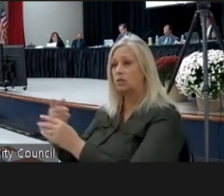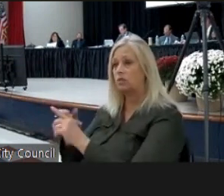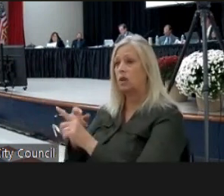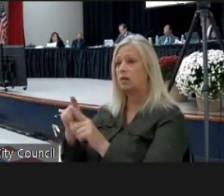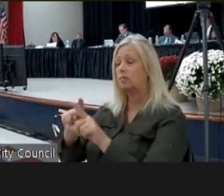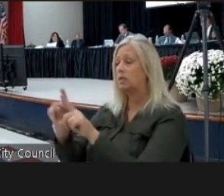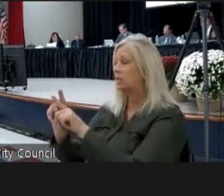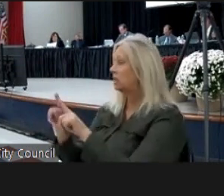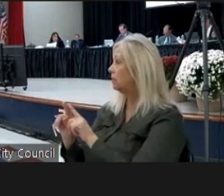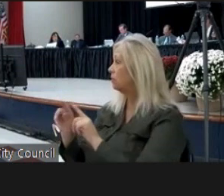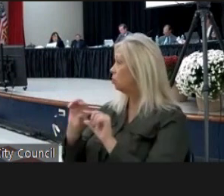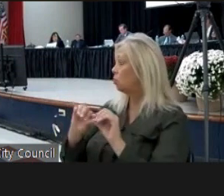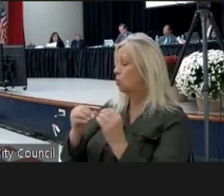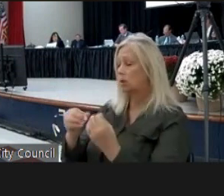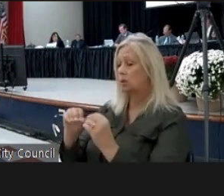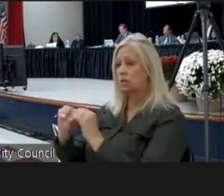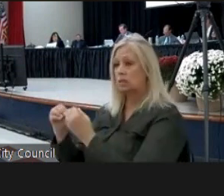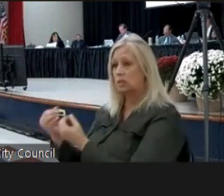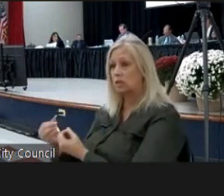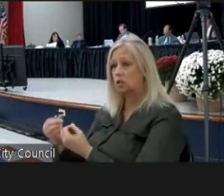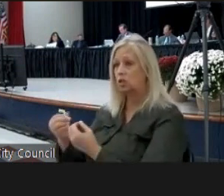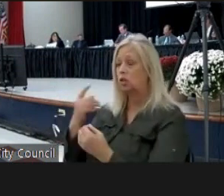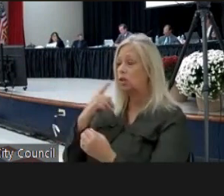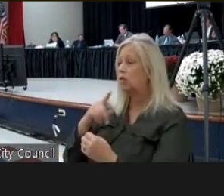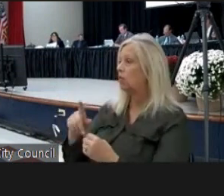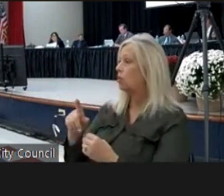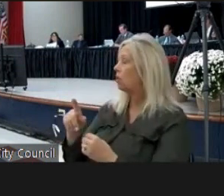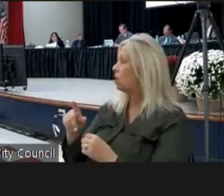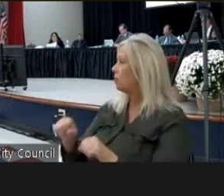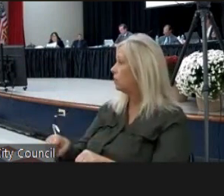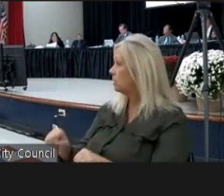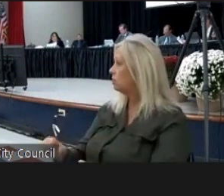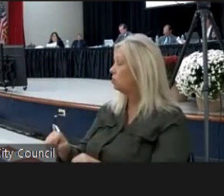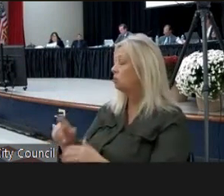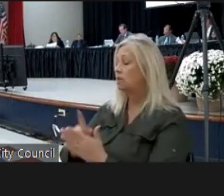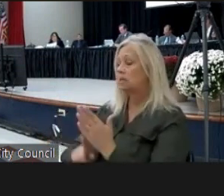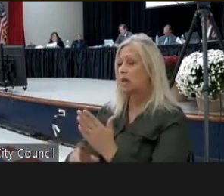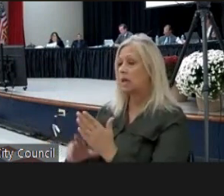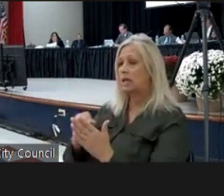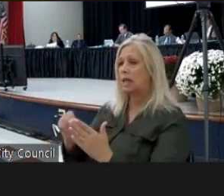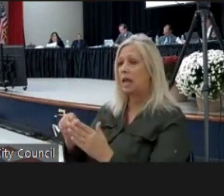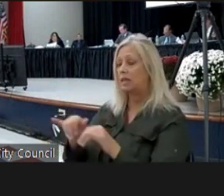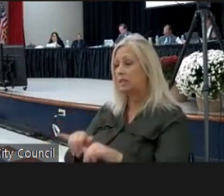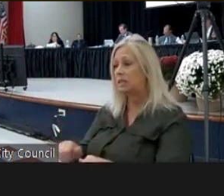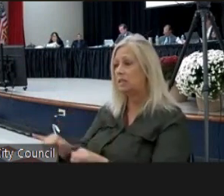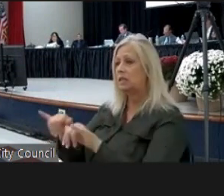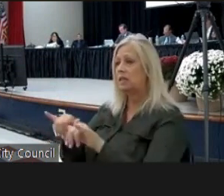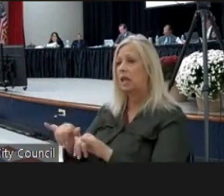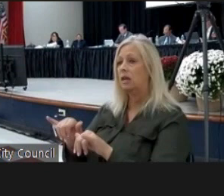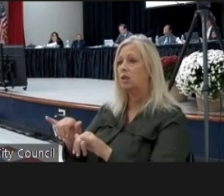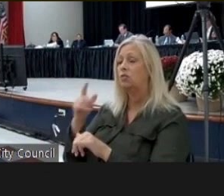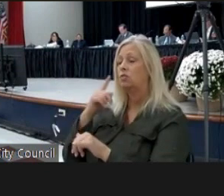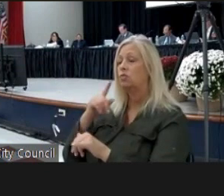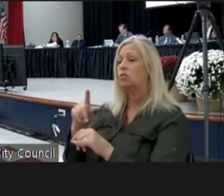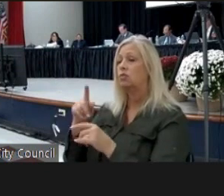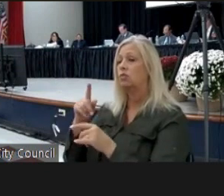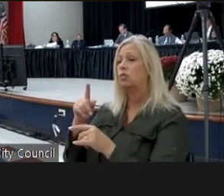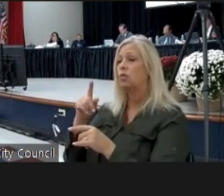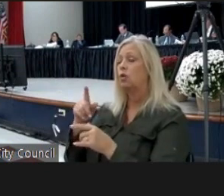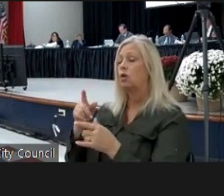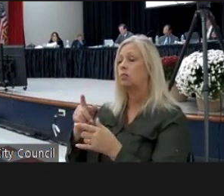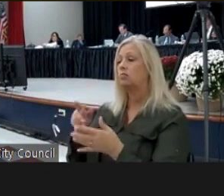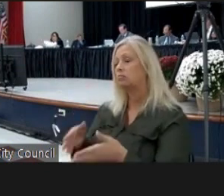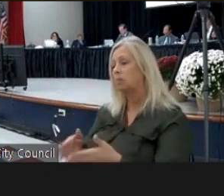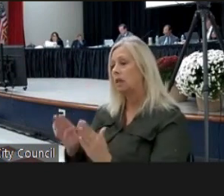organizations, and then some potential design and development standards for implementing and allowing